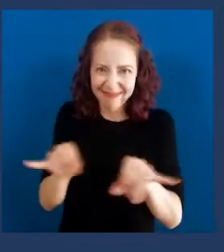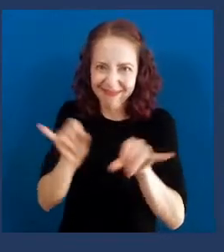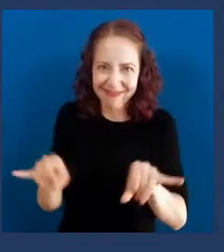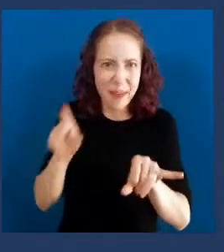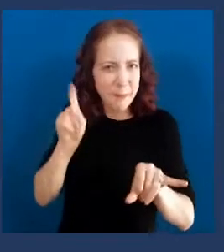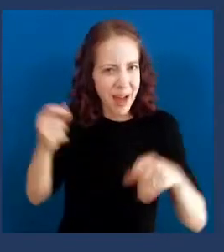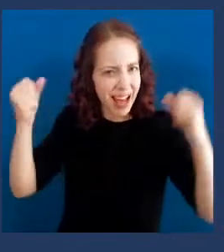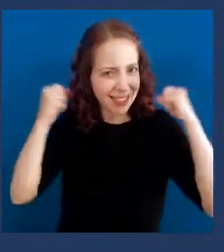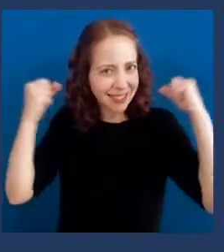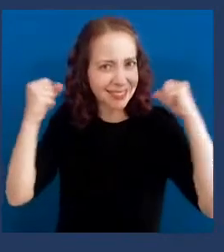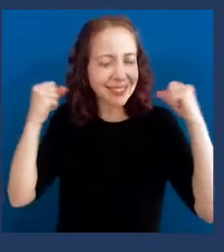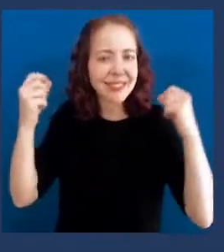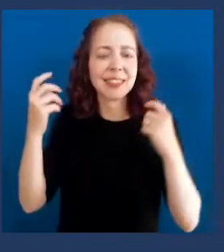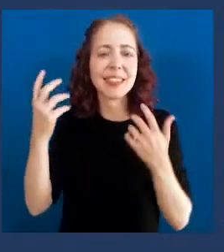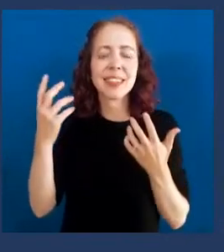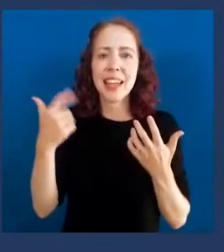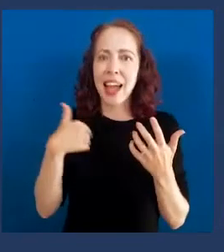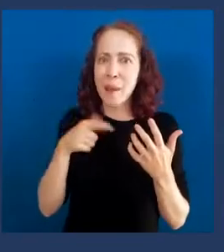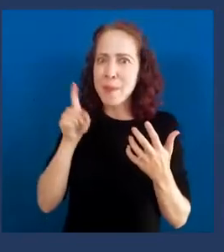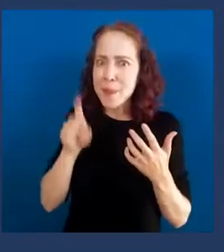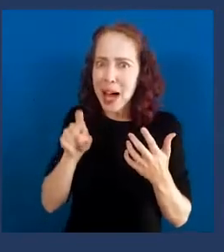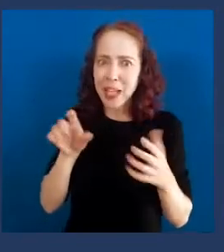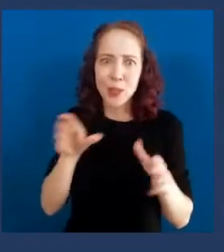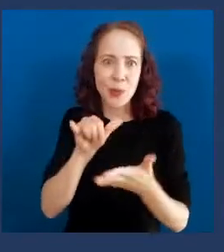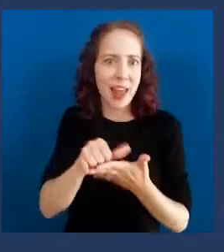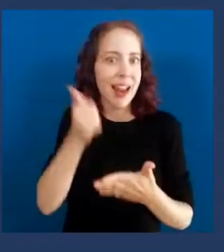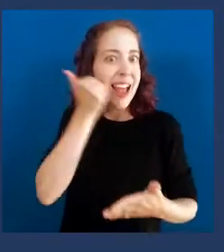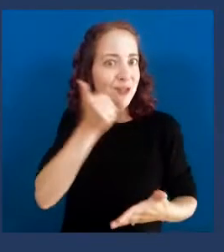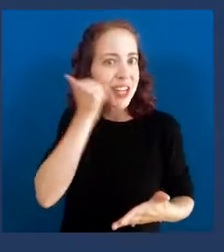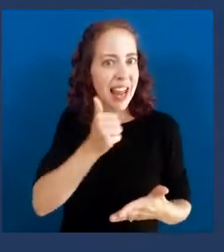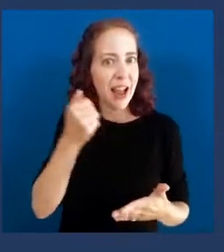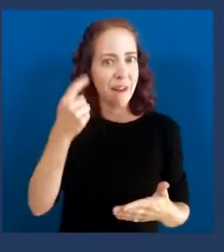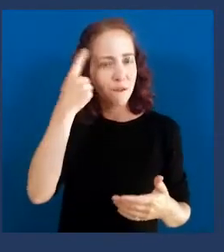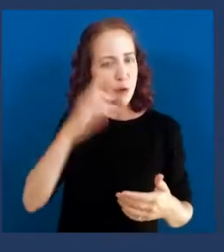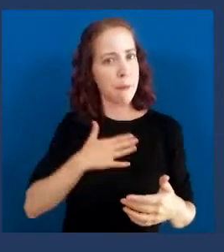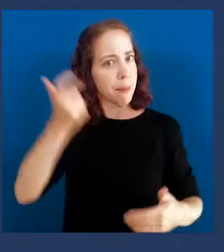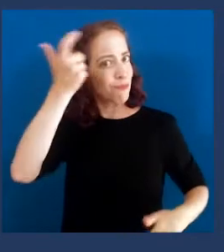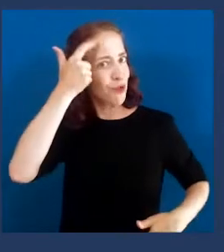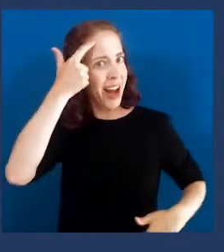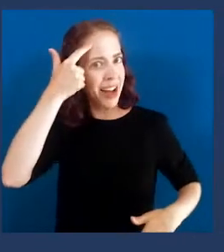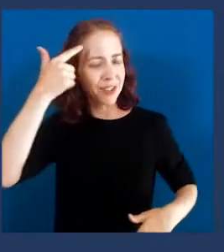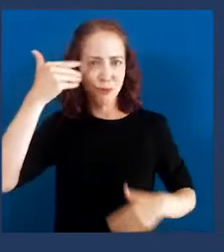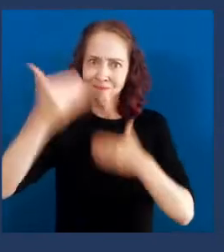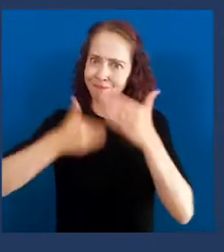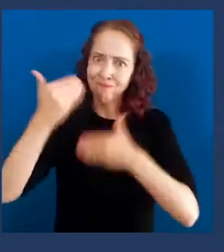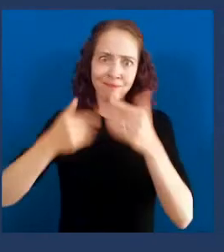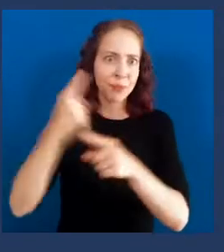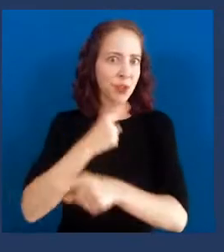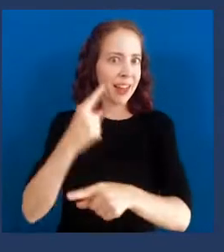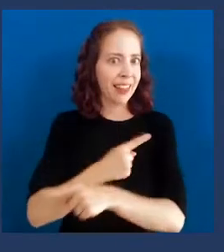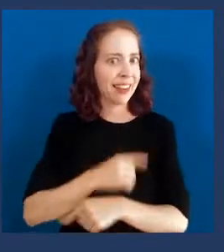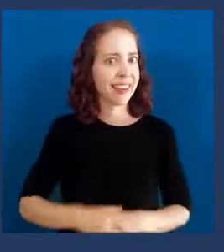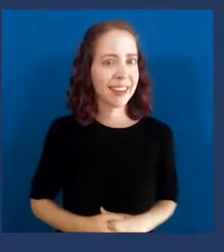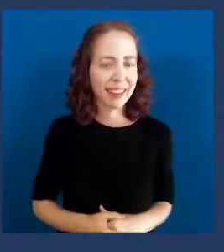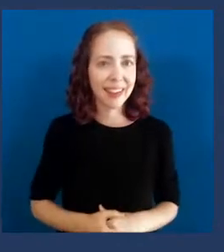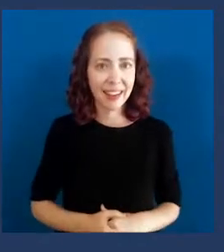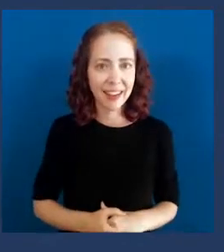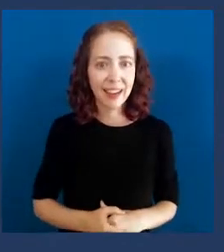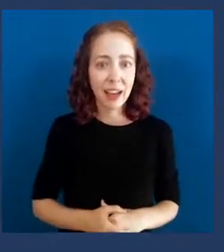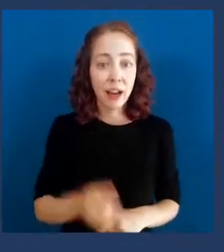to continue to find something exercise-wise to keep my brain going, my head working